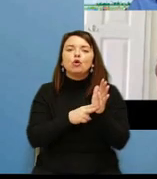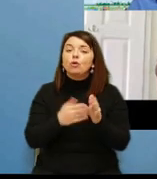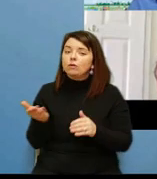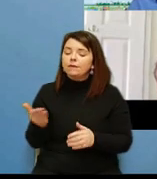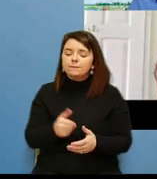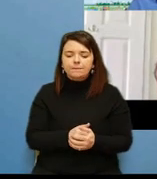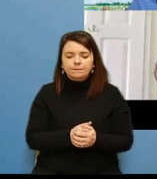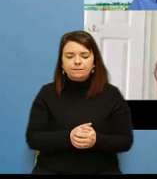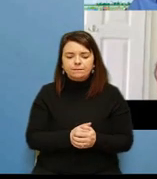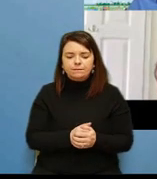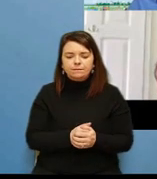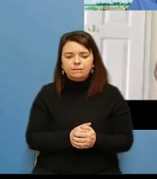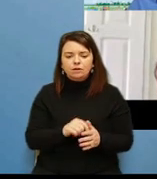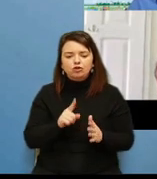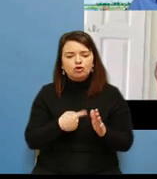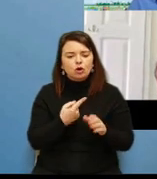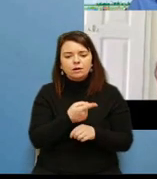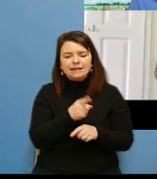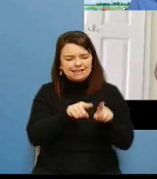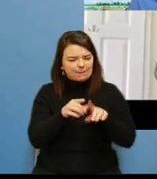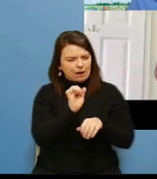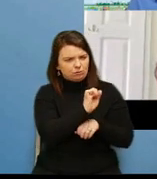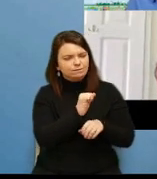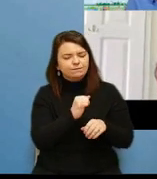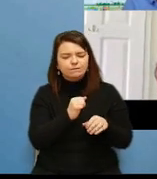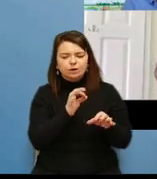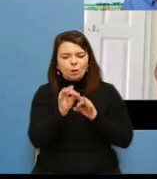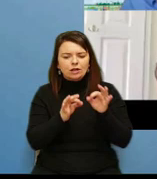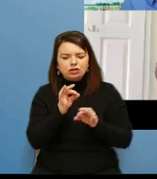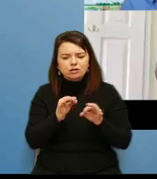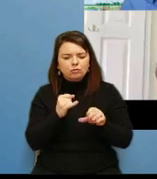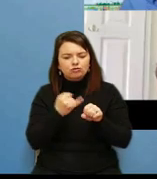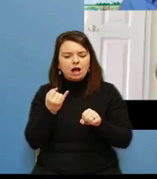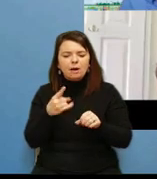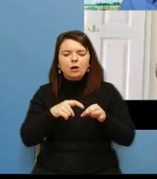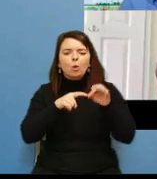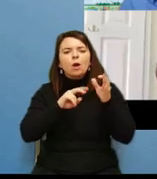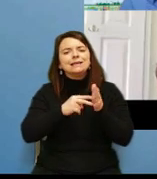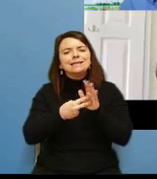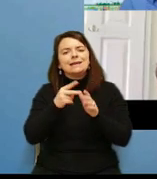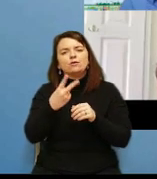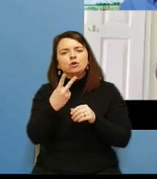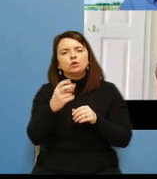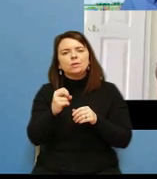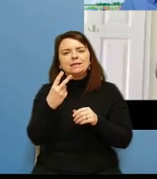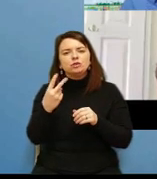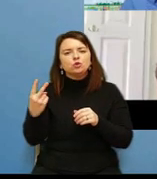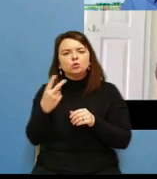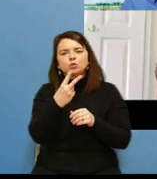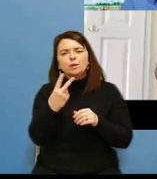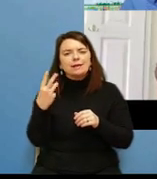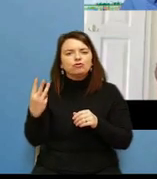certainly. Thanks. John? It's similar territory to Hein's question, really, Michael. In terms of the prescribing quality scheme